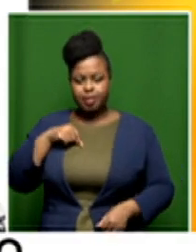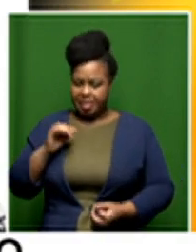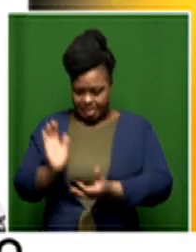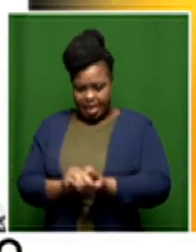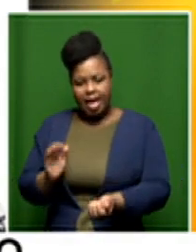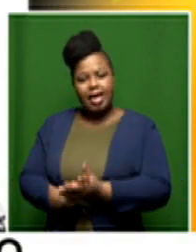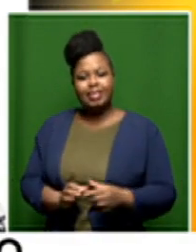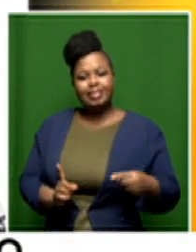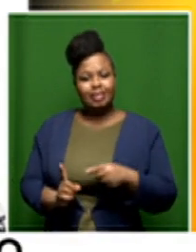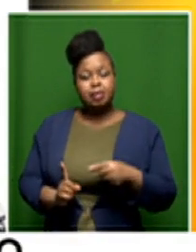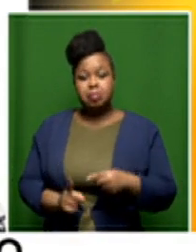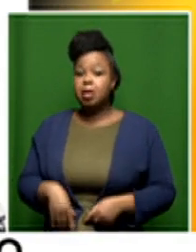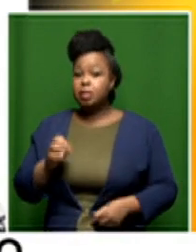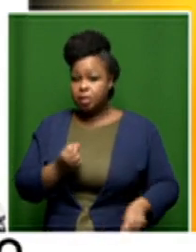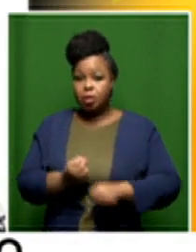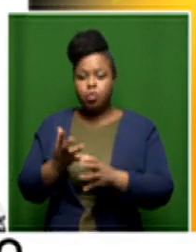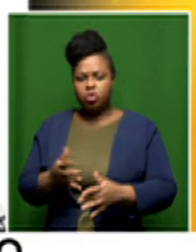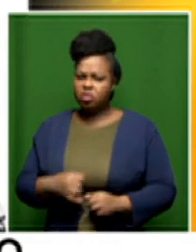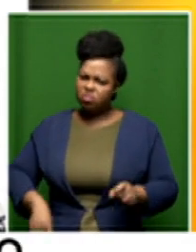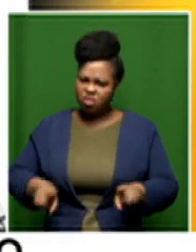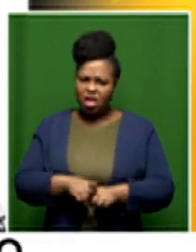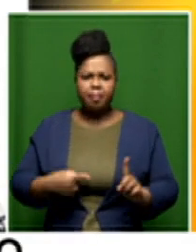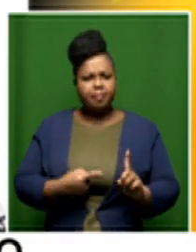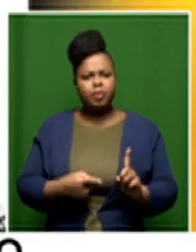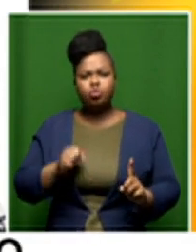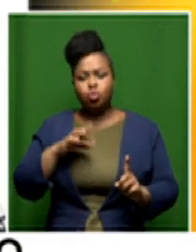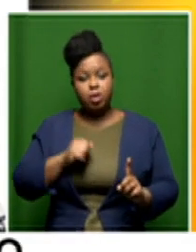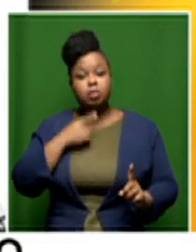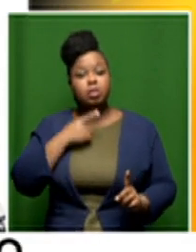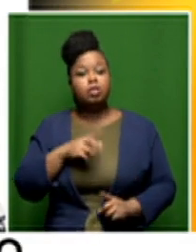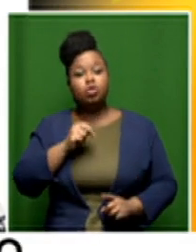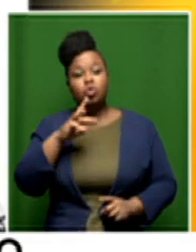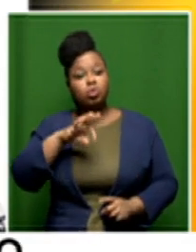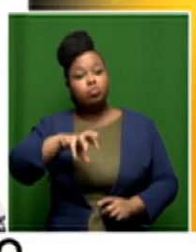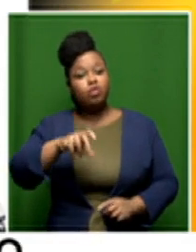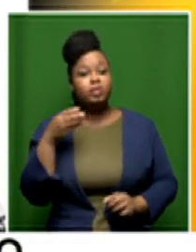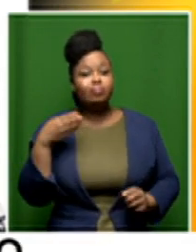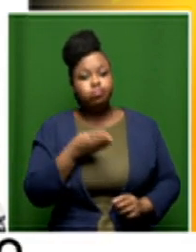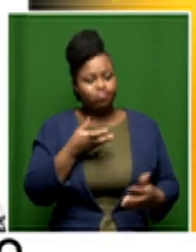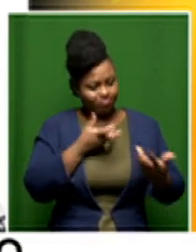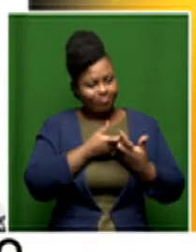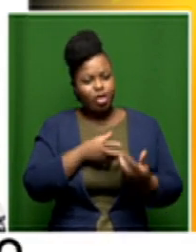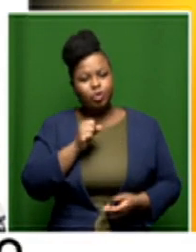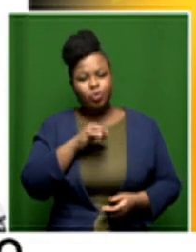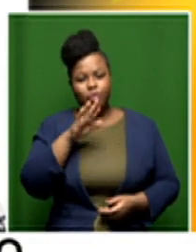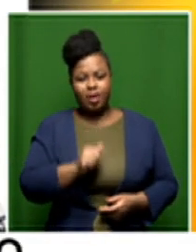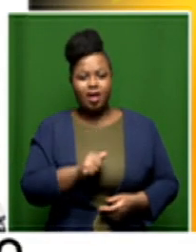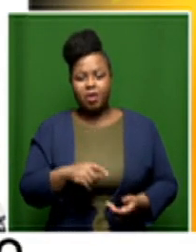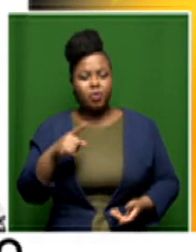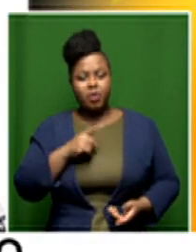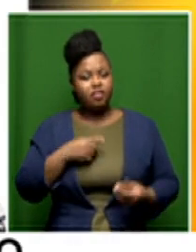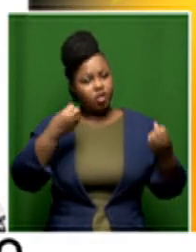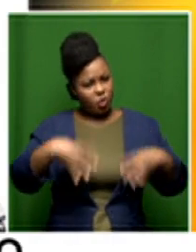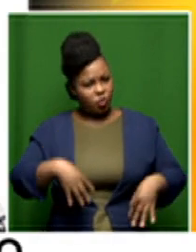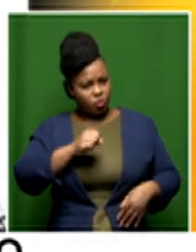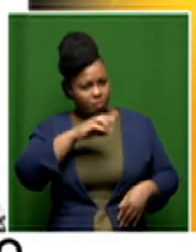Magashule has come out in massive support of Supra, saying that he is the Northwest province and, you know, basically, you lose the